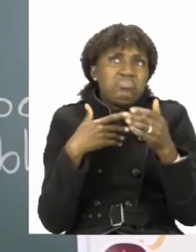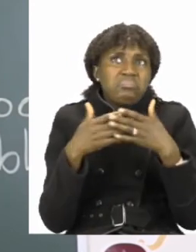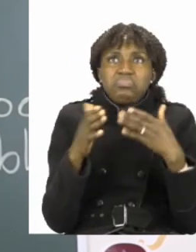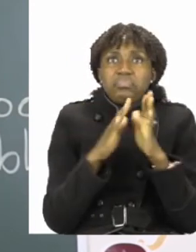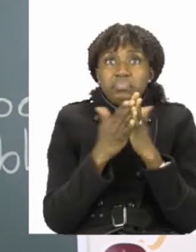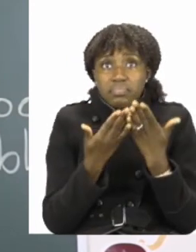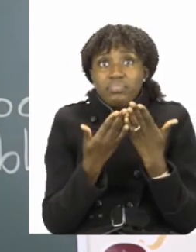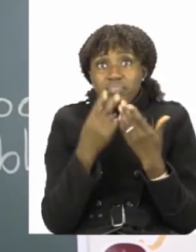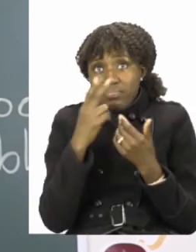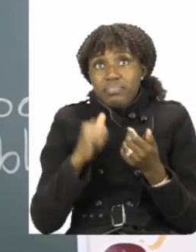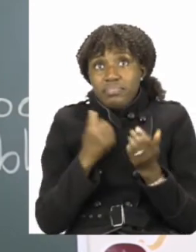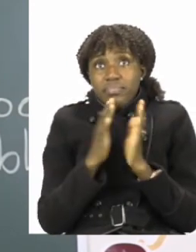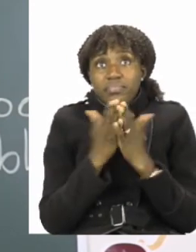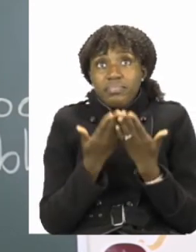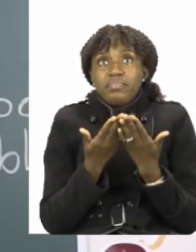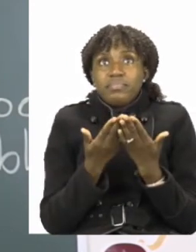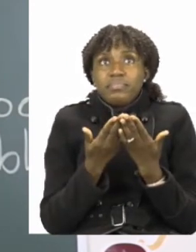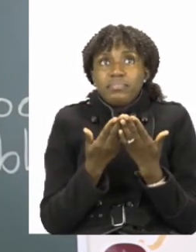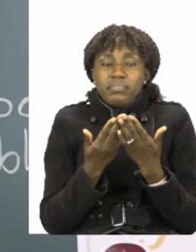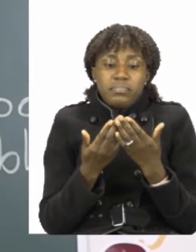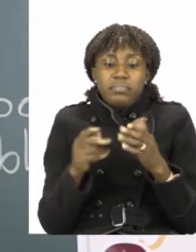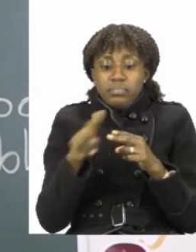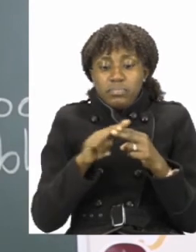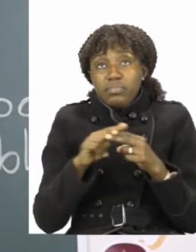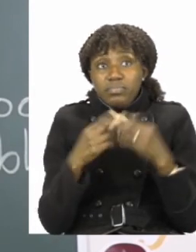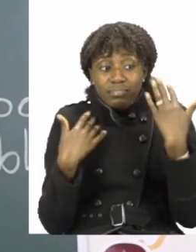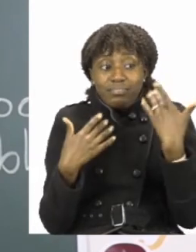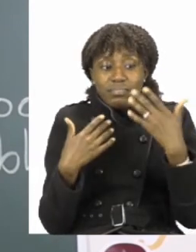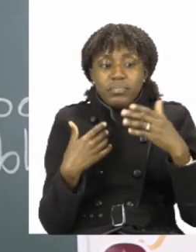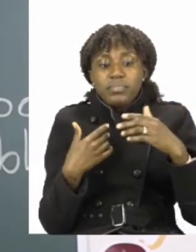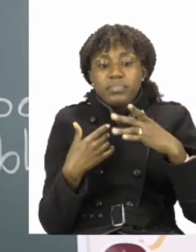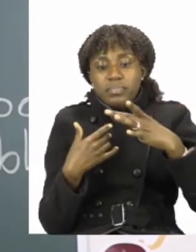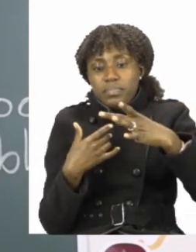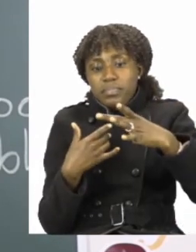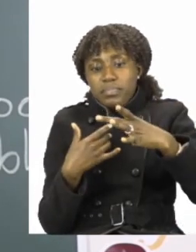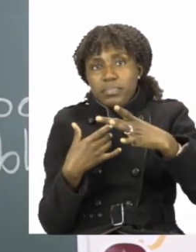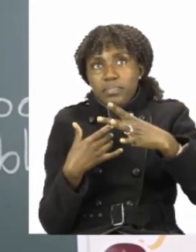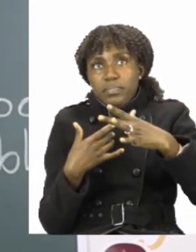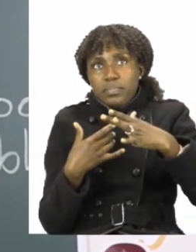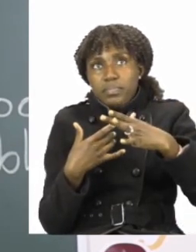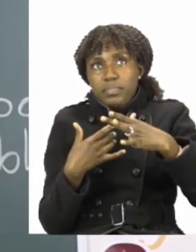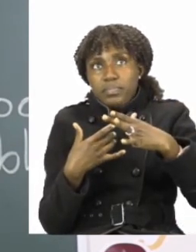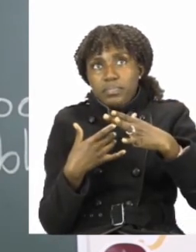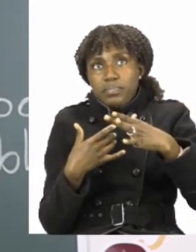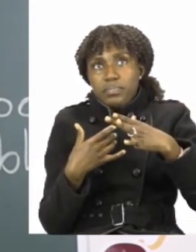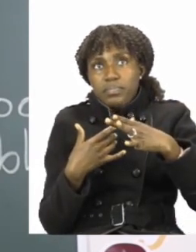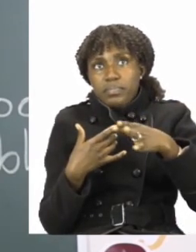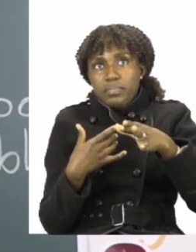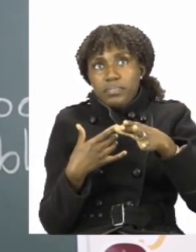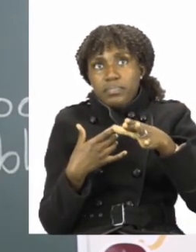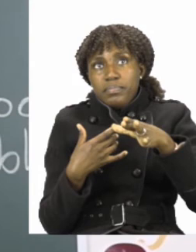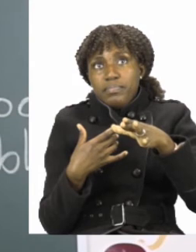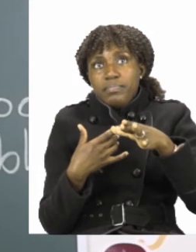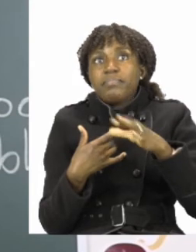have my book here that I'm going to try and measure with my hand span. So to measure it, I'm going to start from the tip